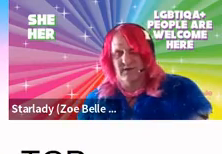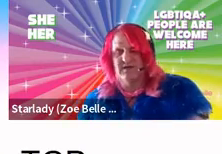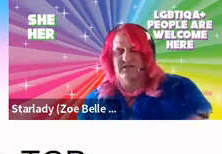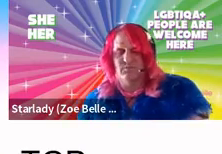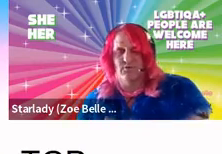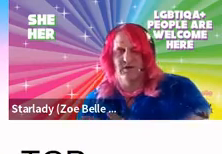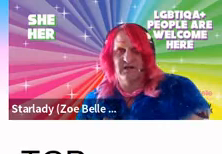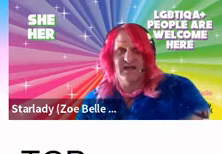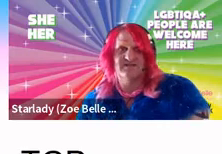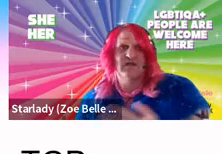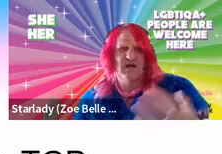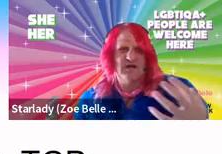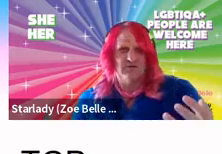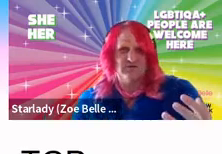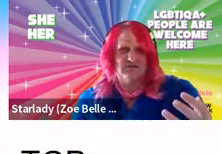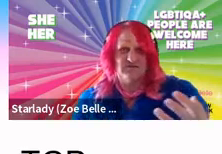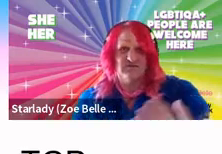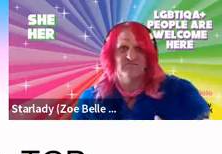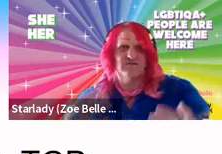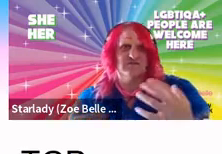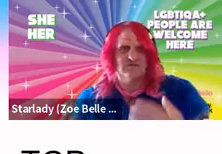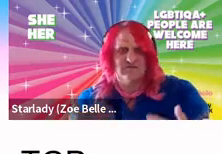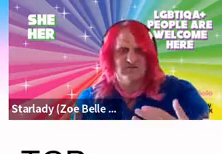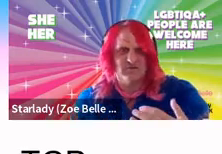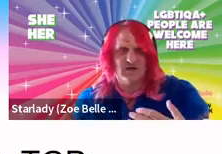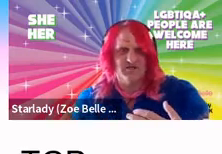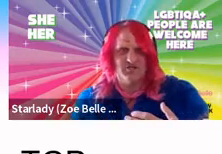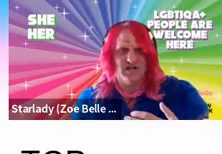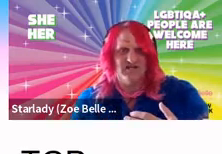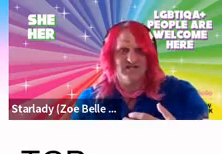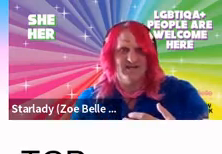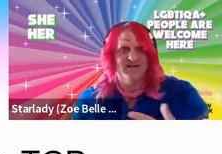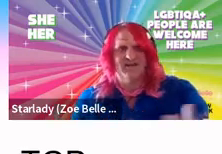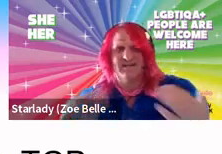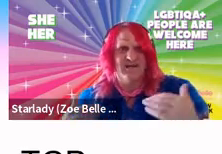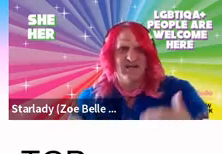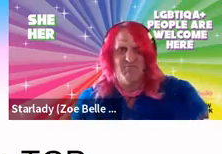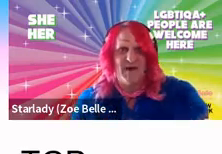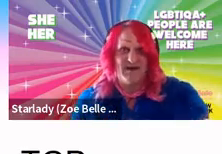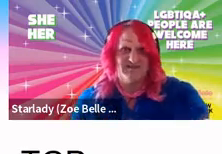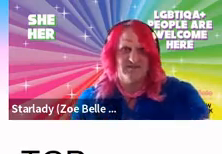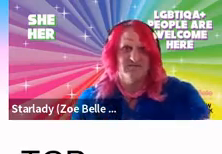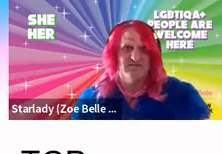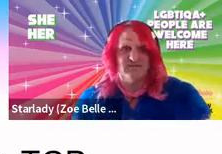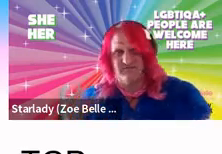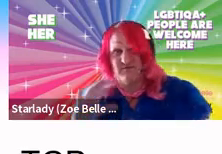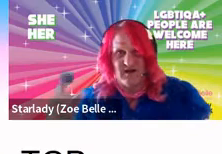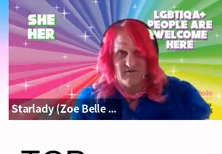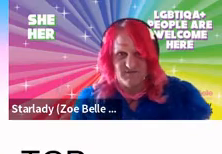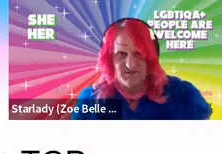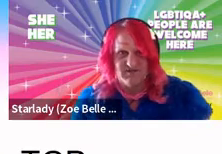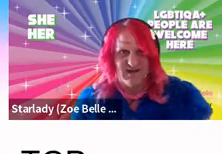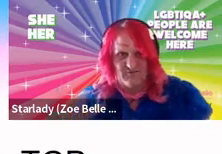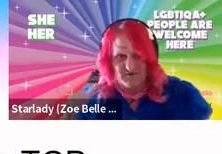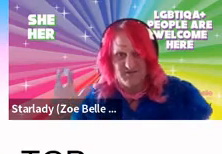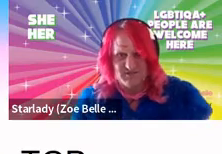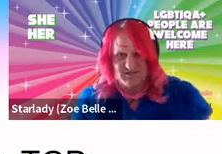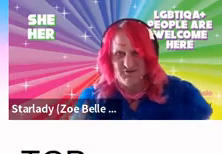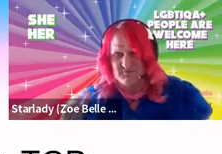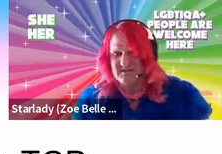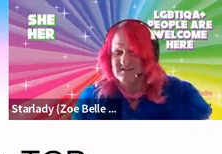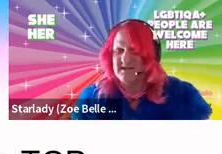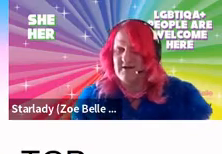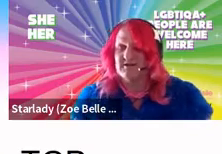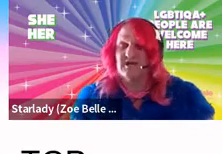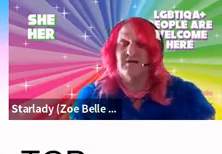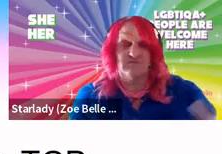research that we'll be exploring next, and also sort of to differentiate the impacts of rigid